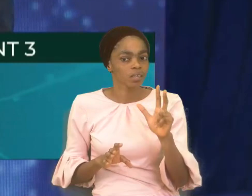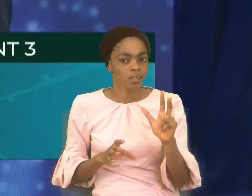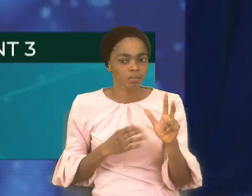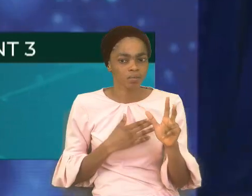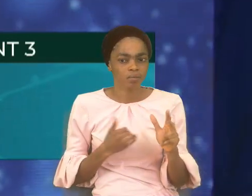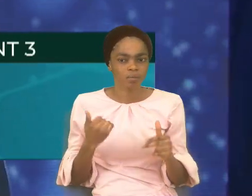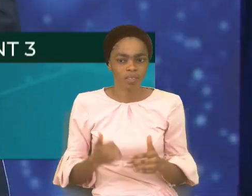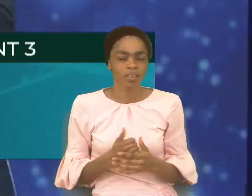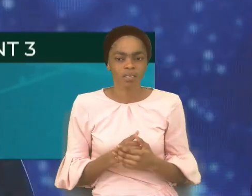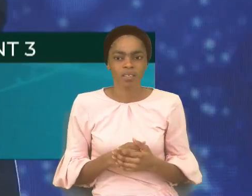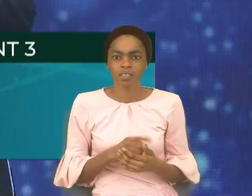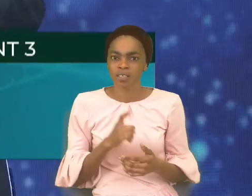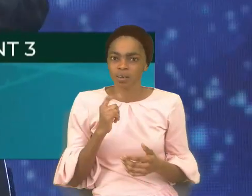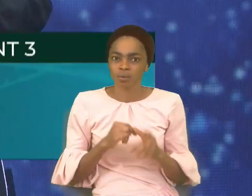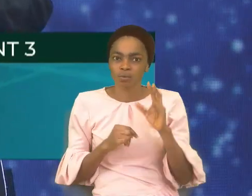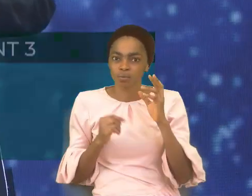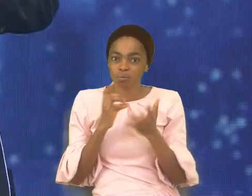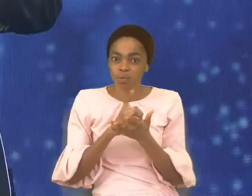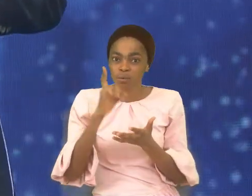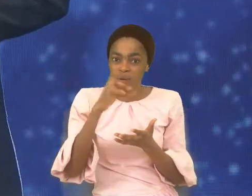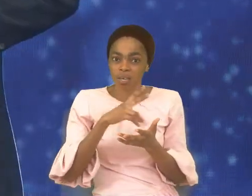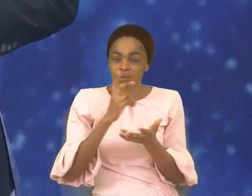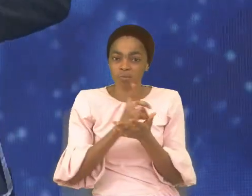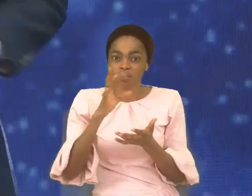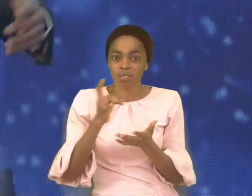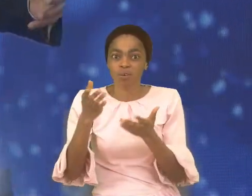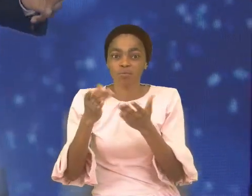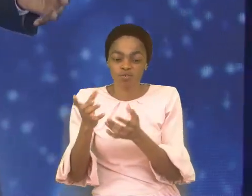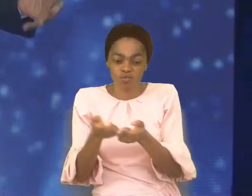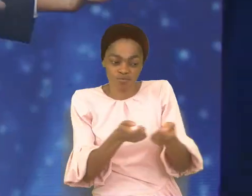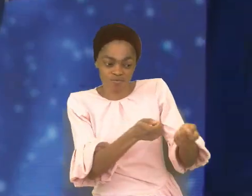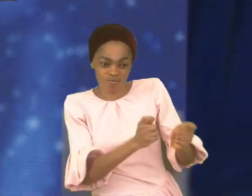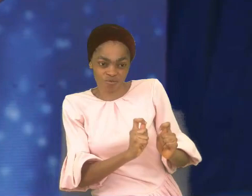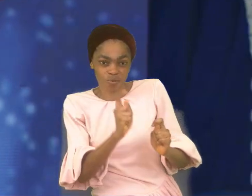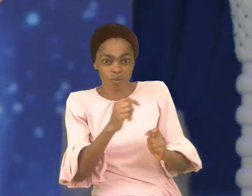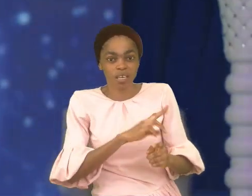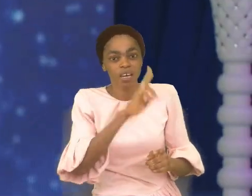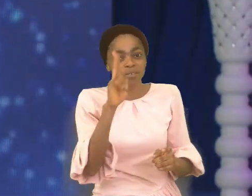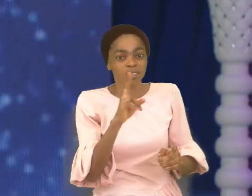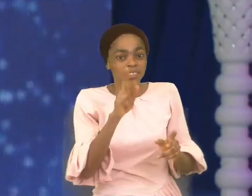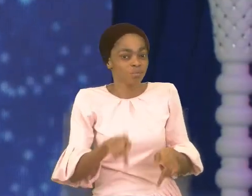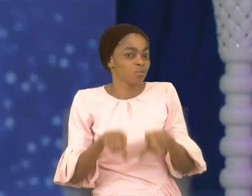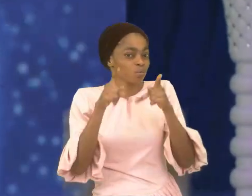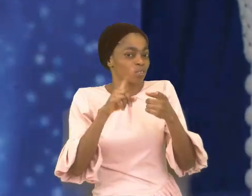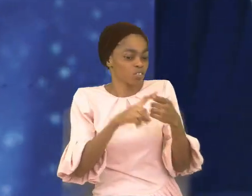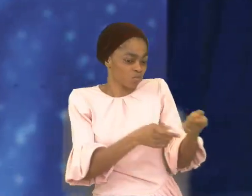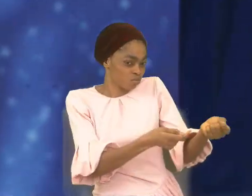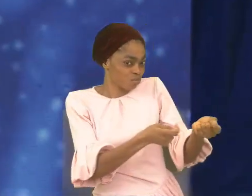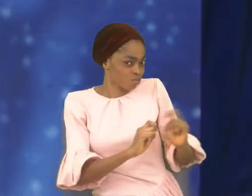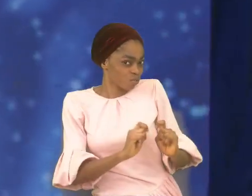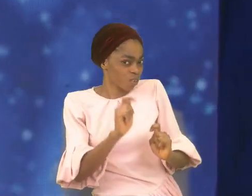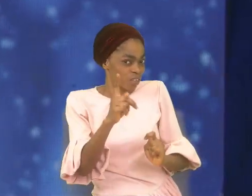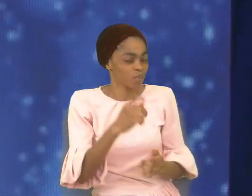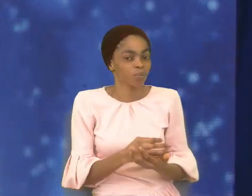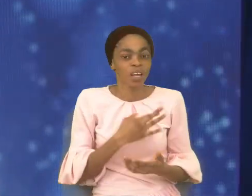were using the promise and the promotion to buy you over. They were using the help they offered you before to